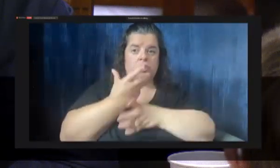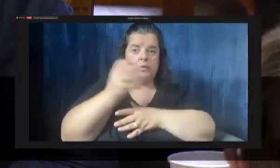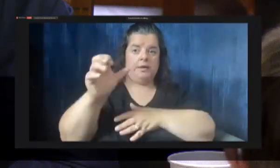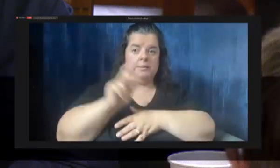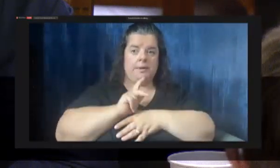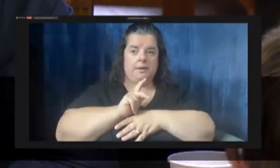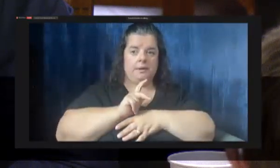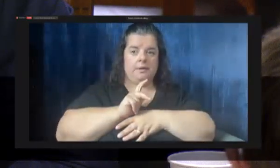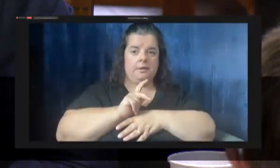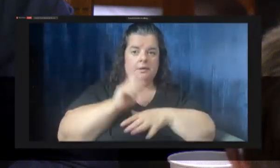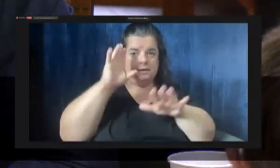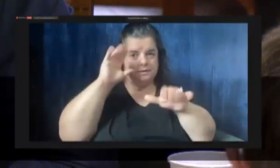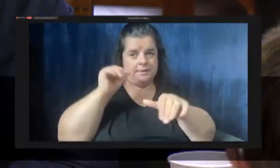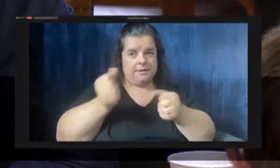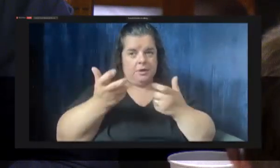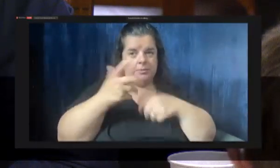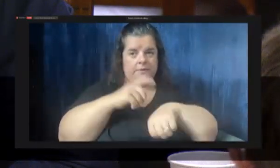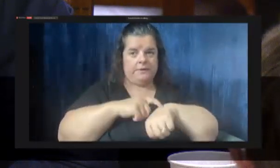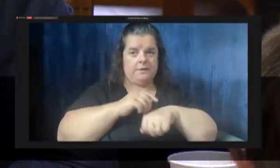time?